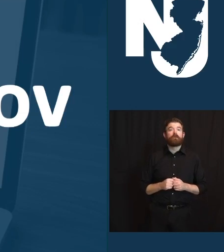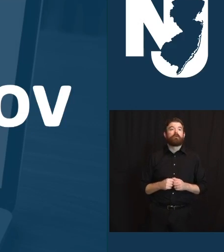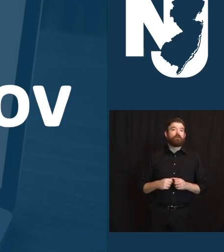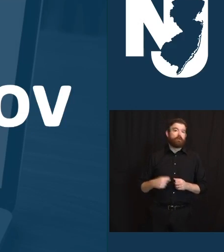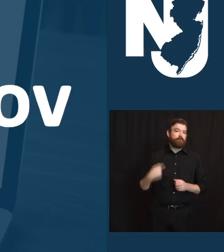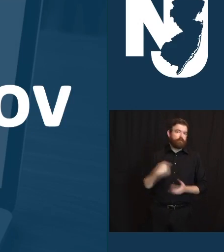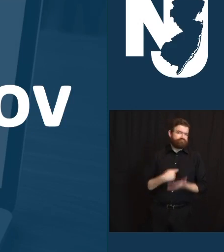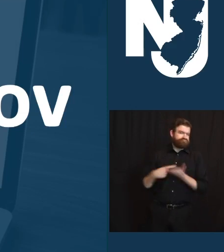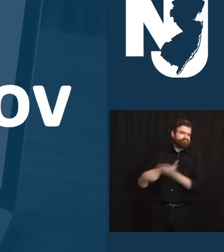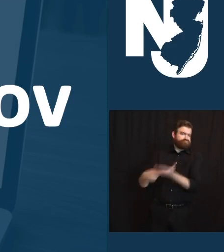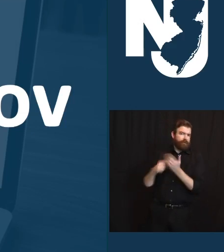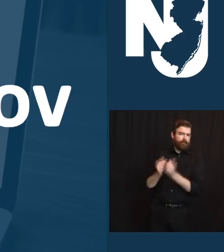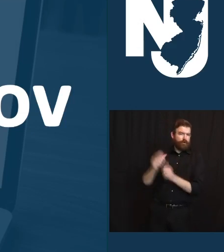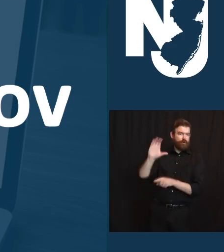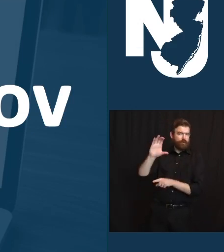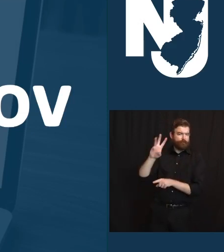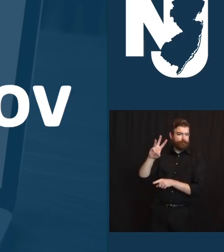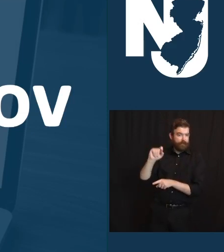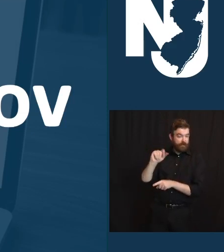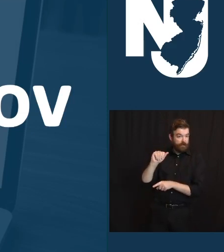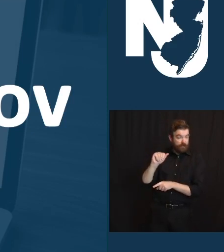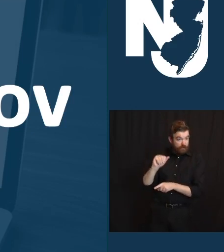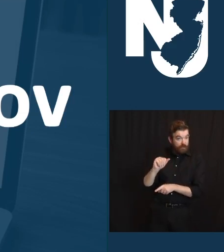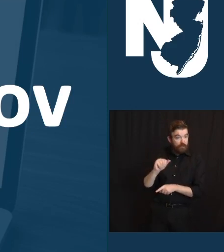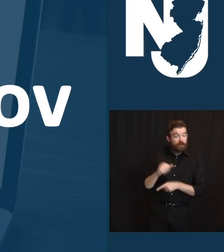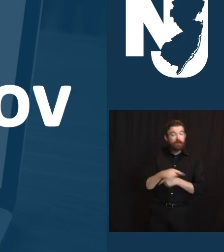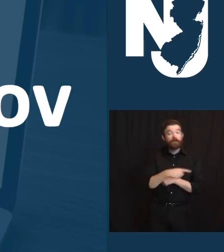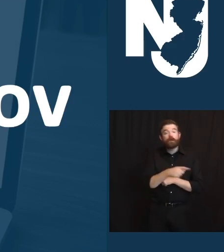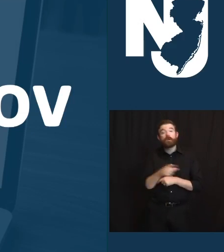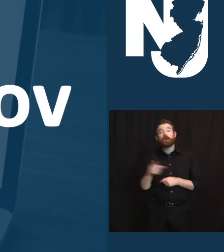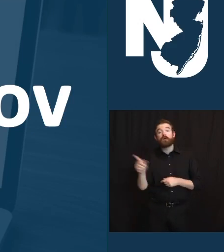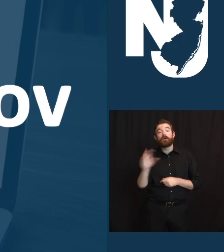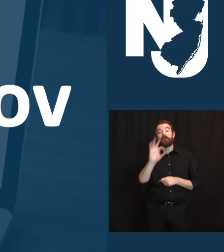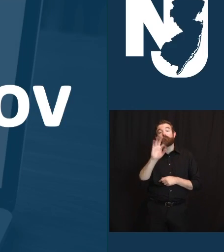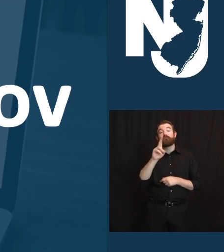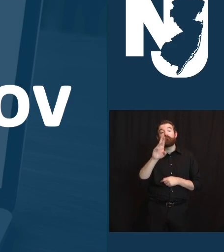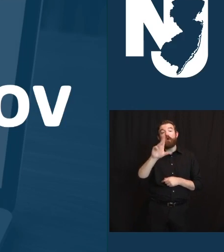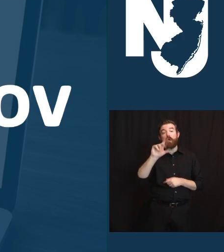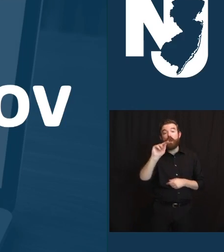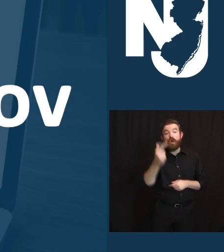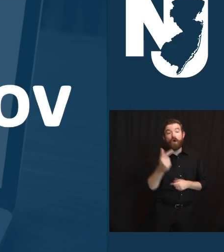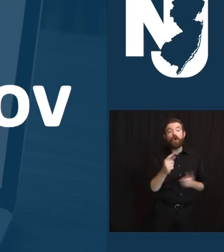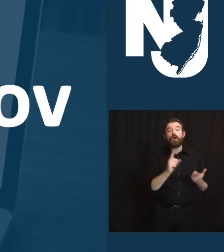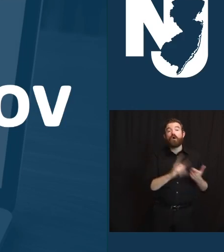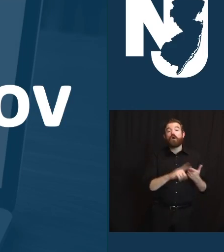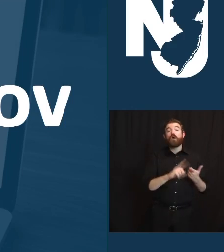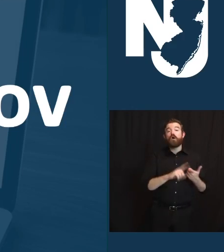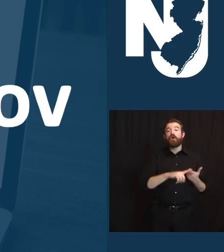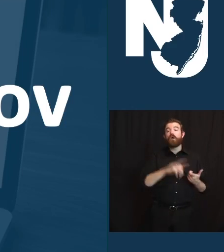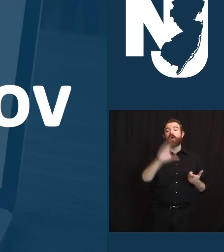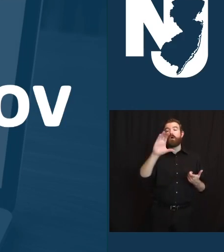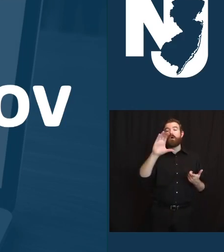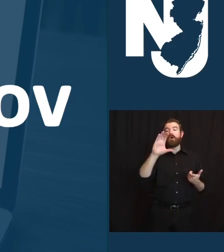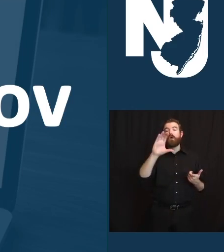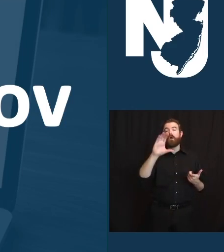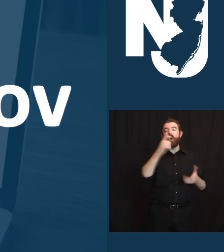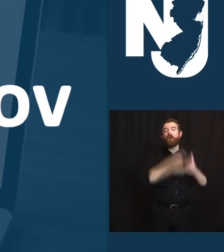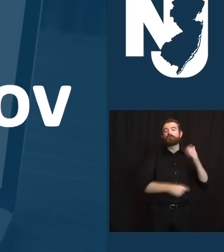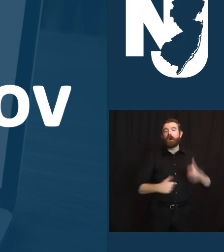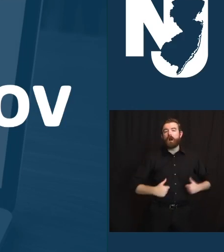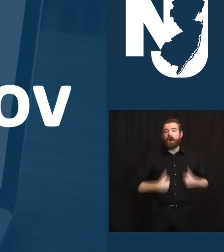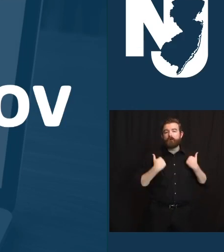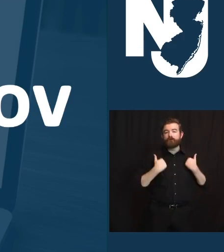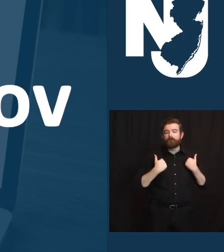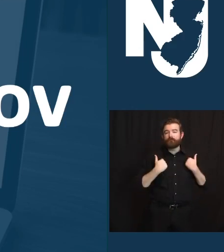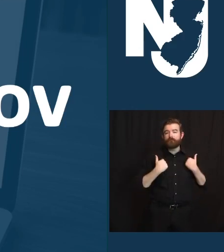agreed to furloughs and deferment of cost of living adjustments to maximize state savings while minimizing the